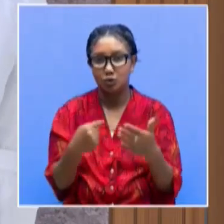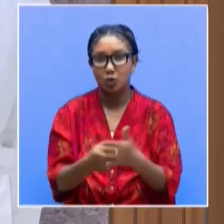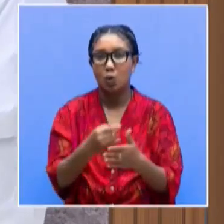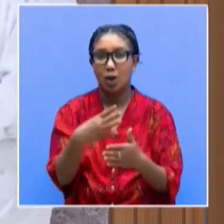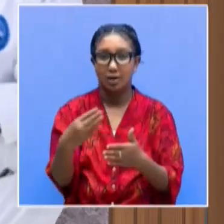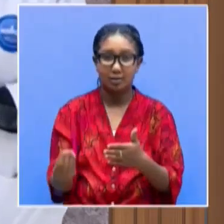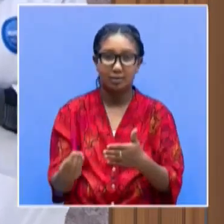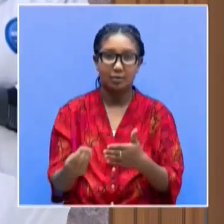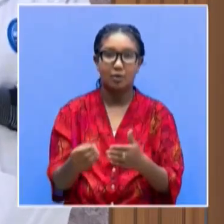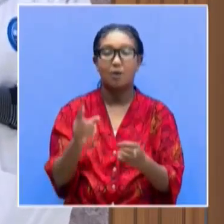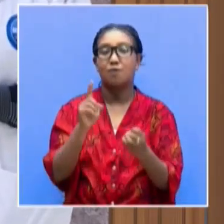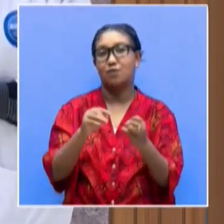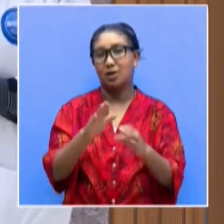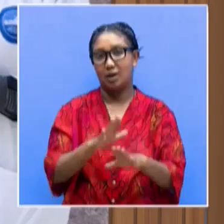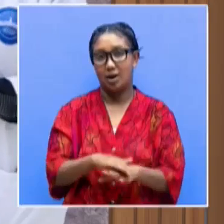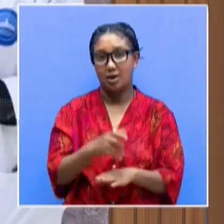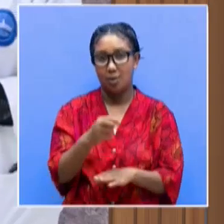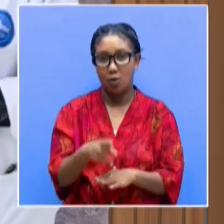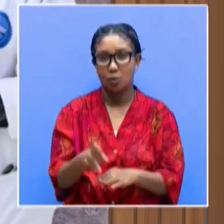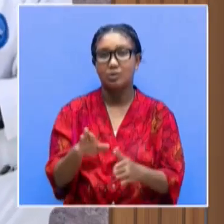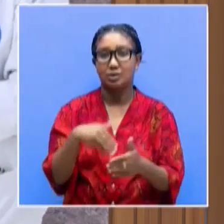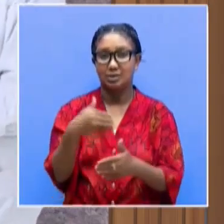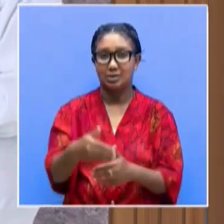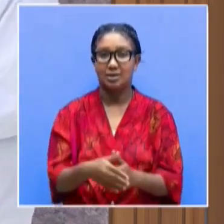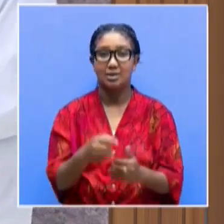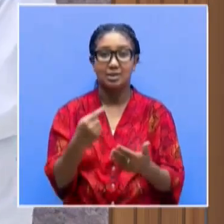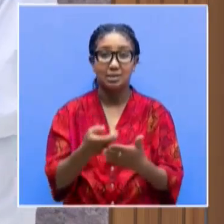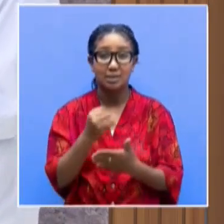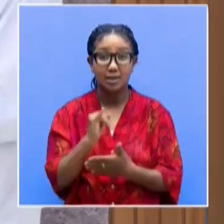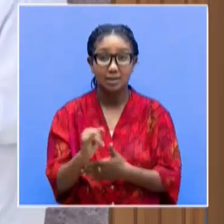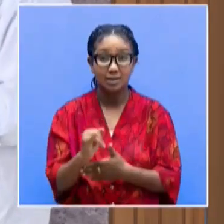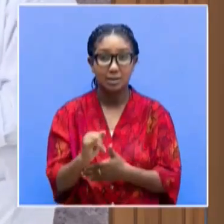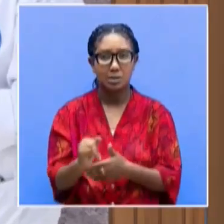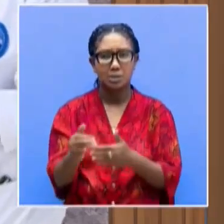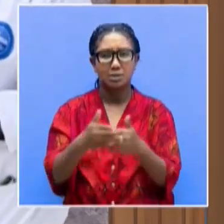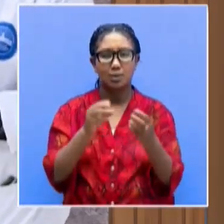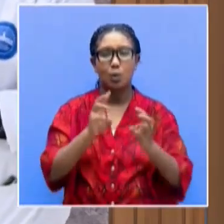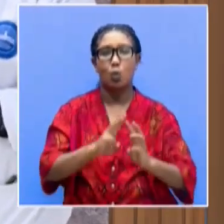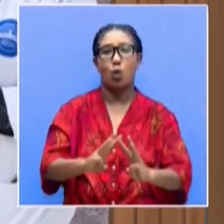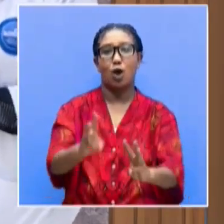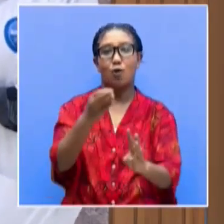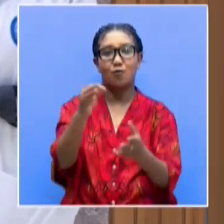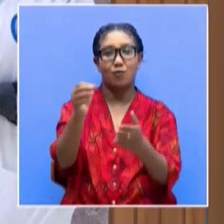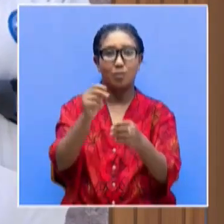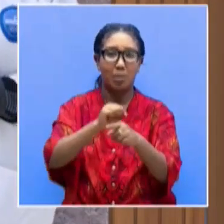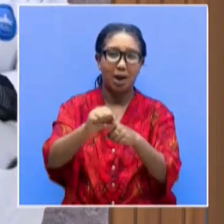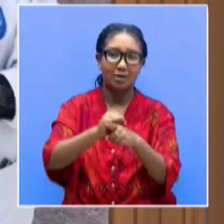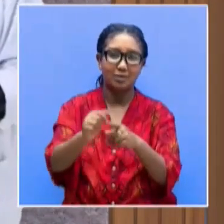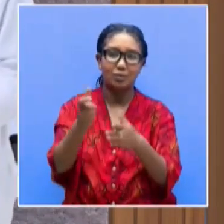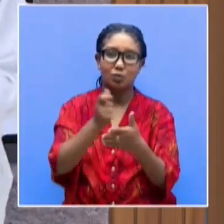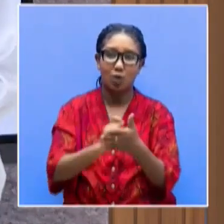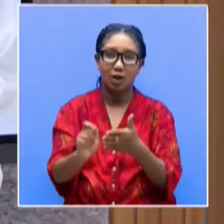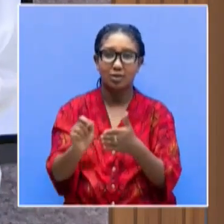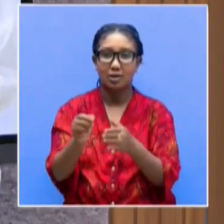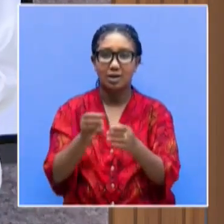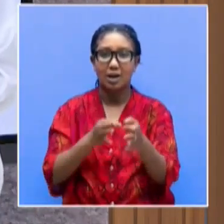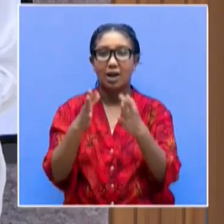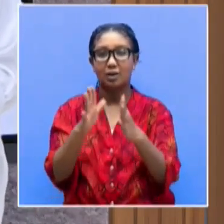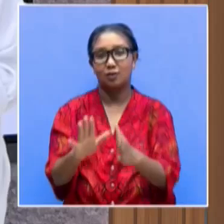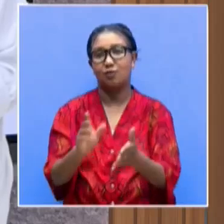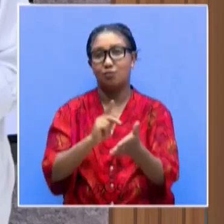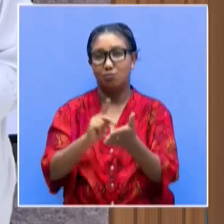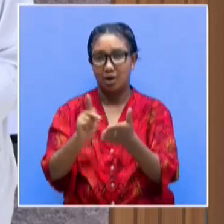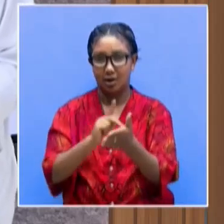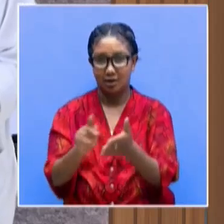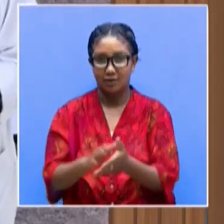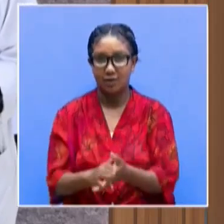and finally or then. This is a simple way of practicing to write narrative